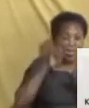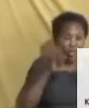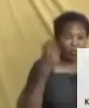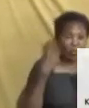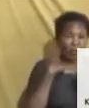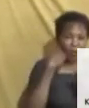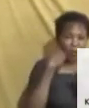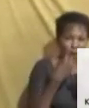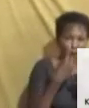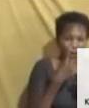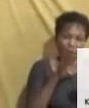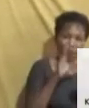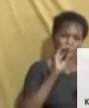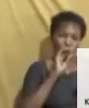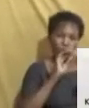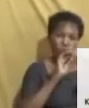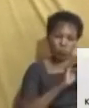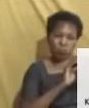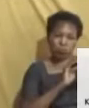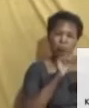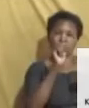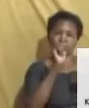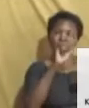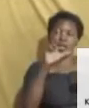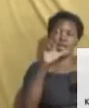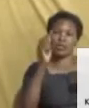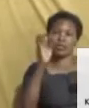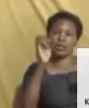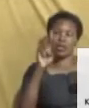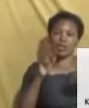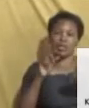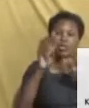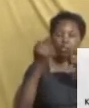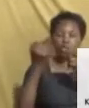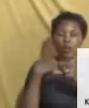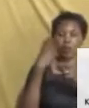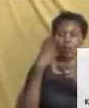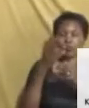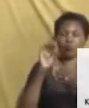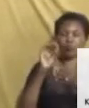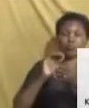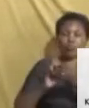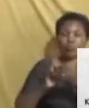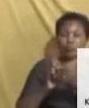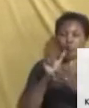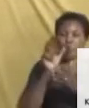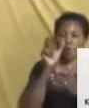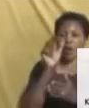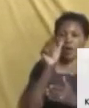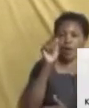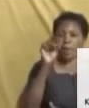by putting the word alter, and in issue number 2 by putting the word amendment.